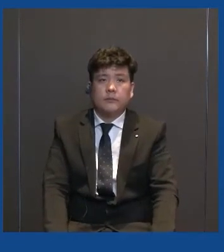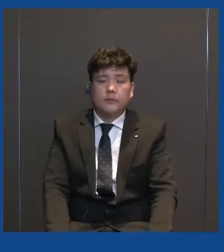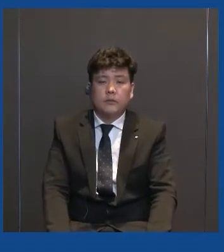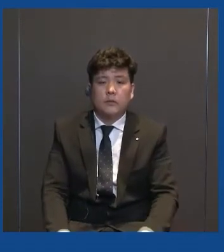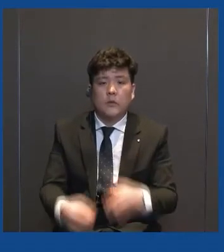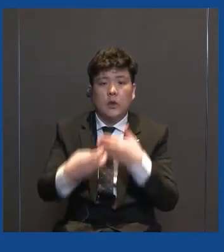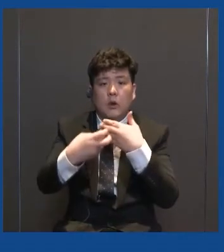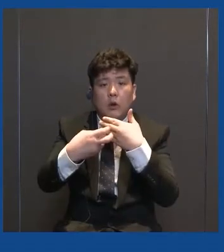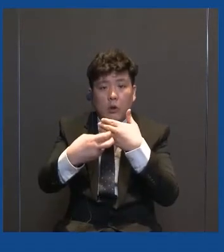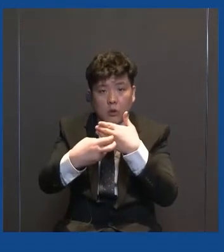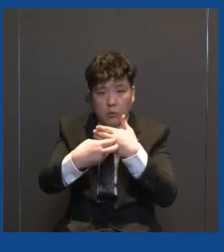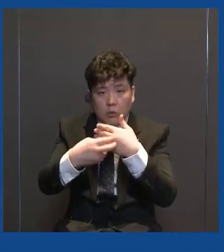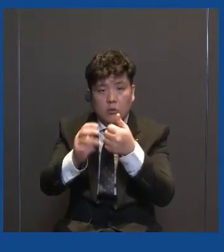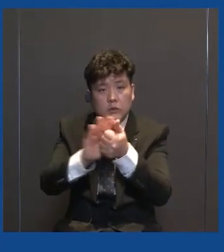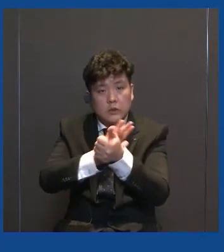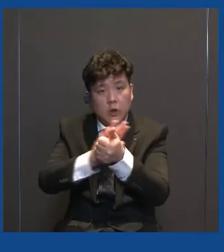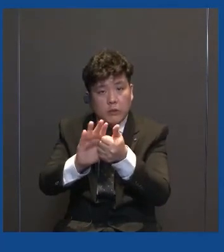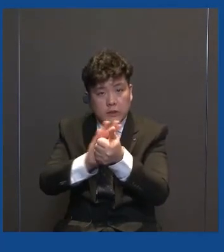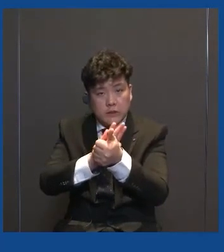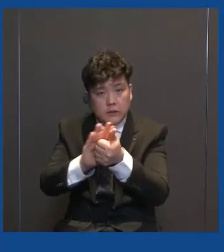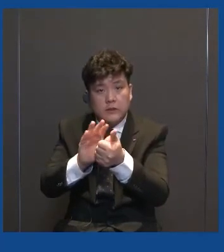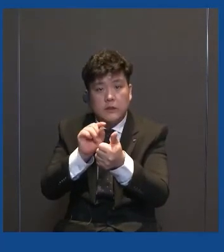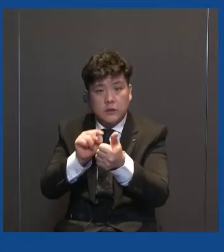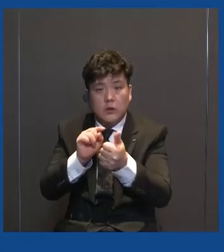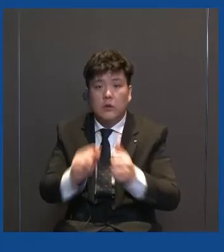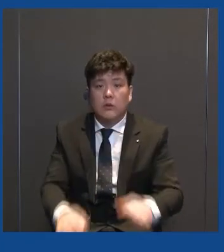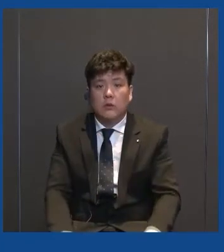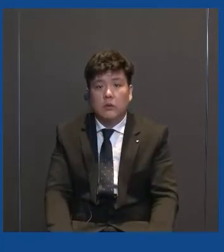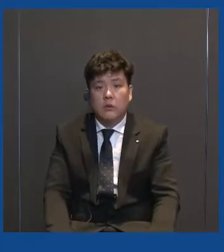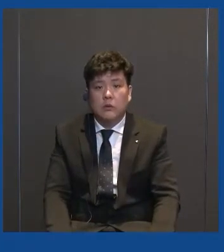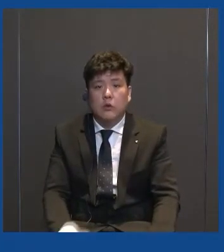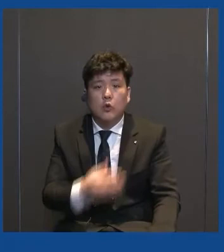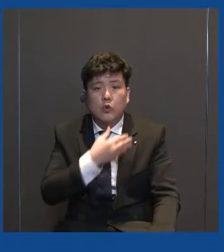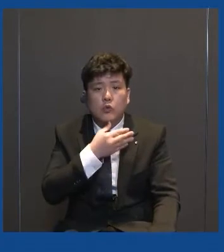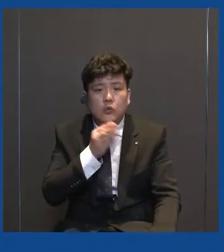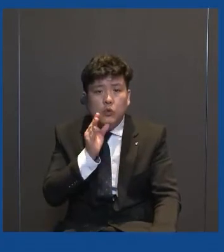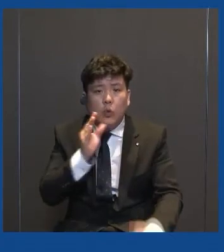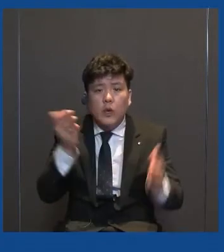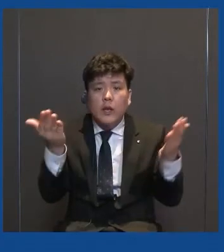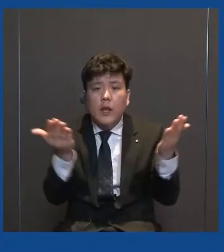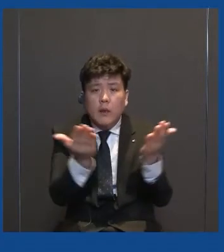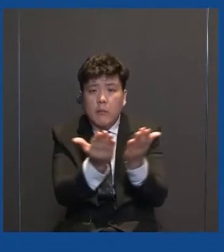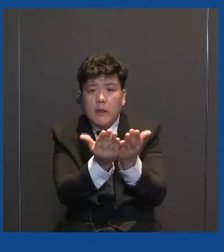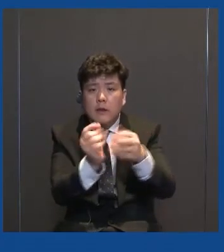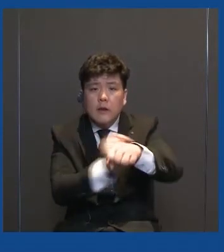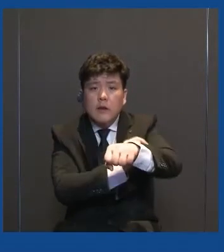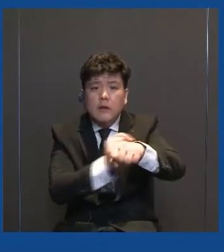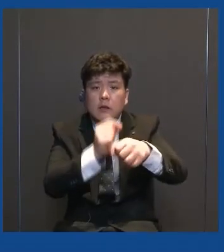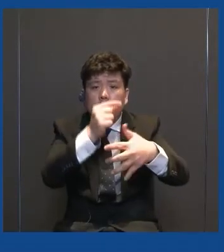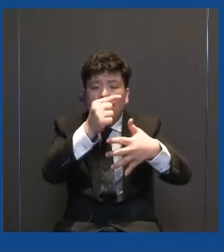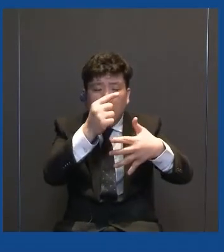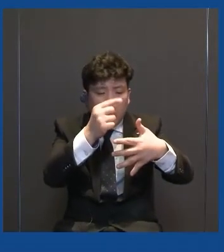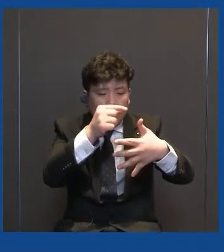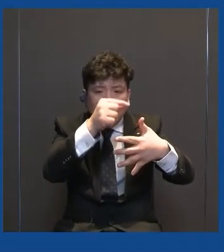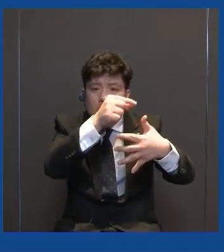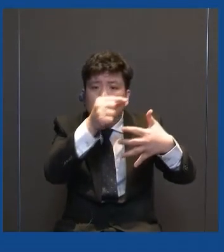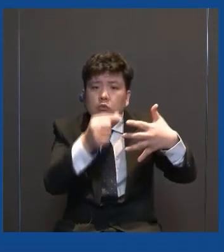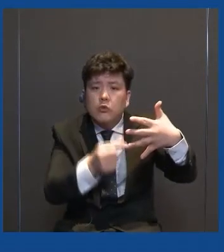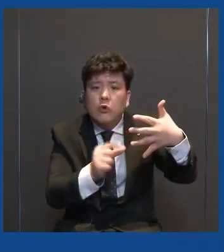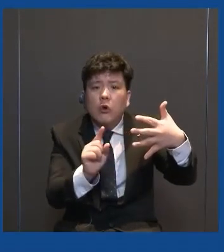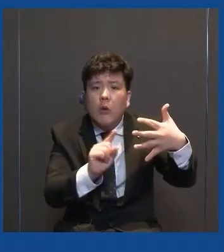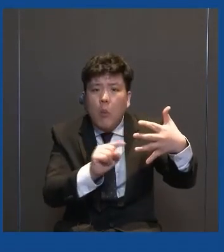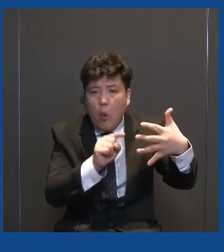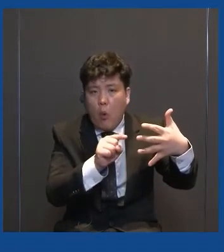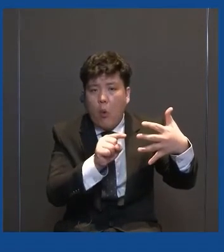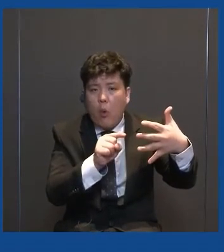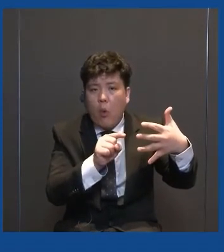We need to pay special attention to that, especially when it comes to healthcare, medical service. if there's any age-friendly programs, what are